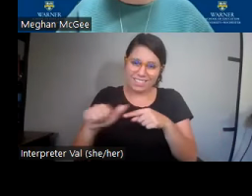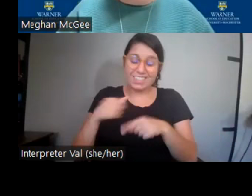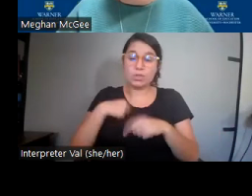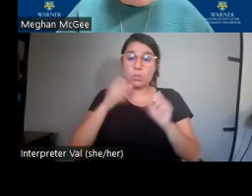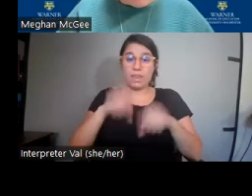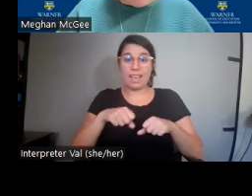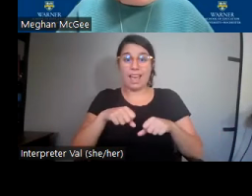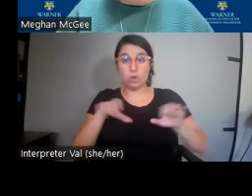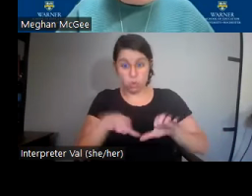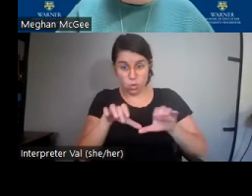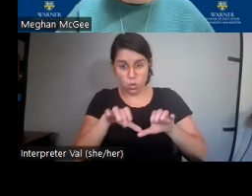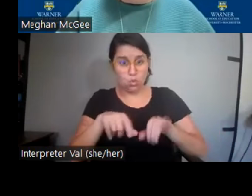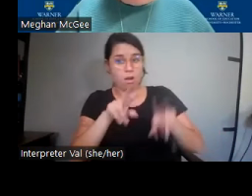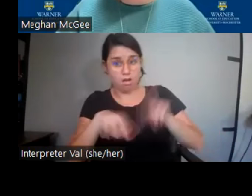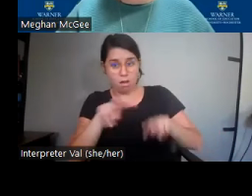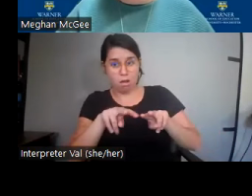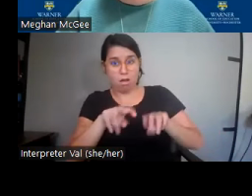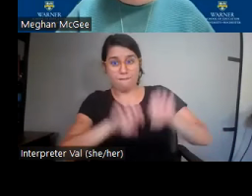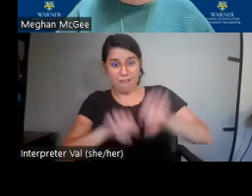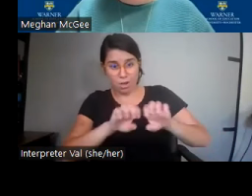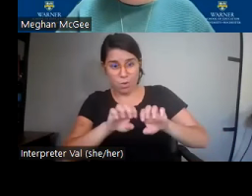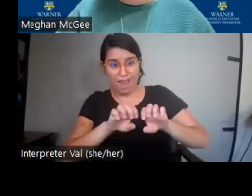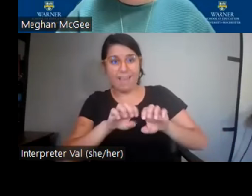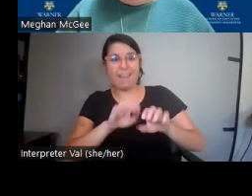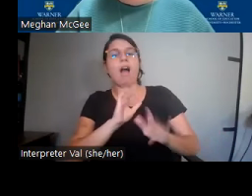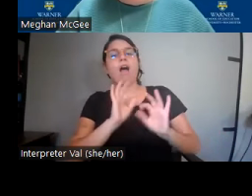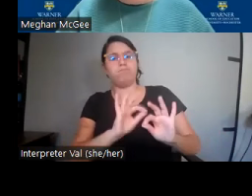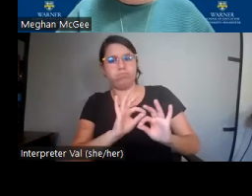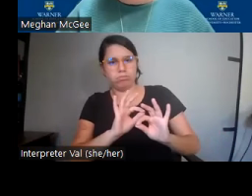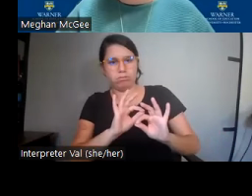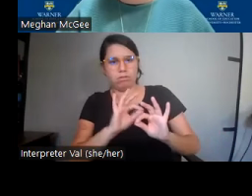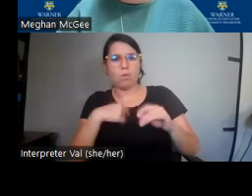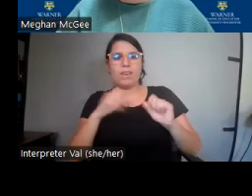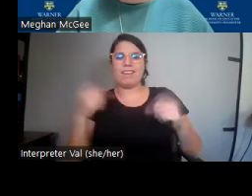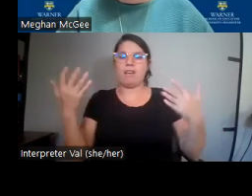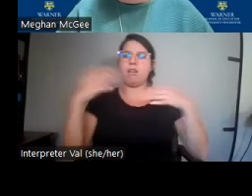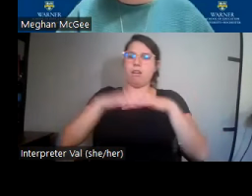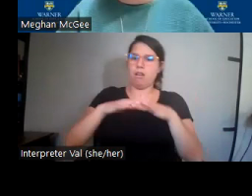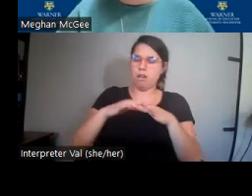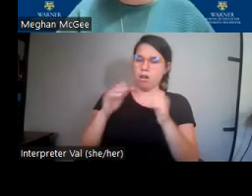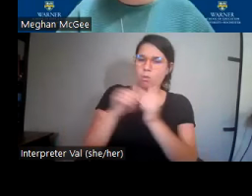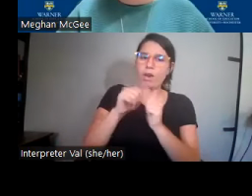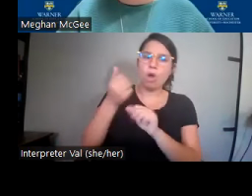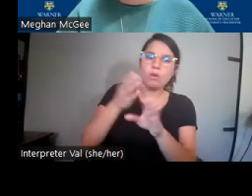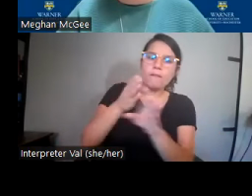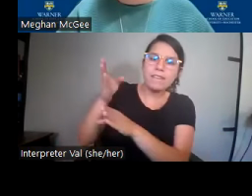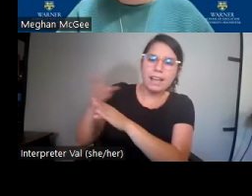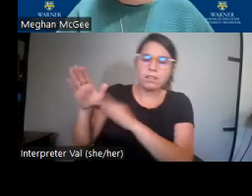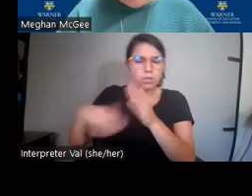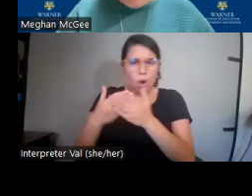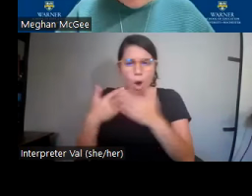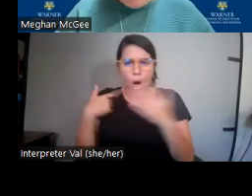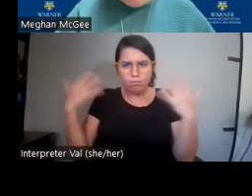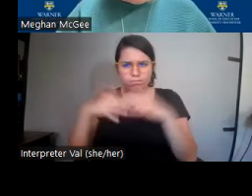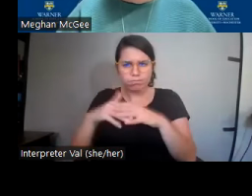intersect and combine from all the fields who contribute to the health and well-being of